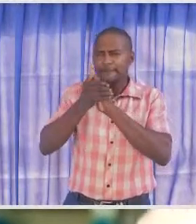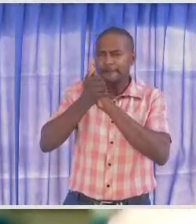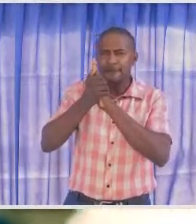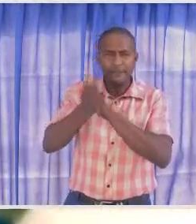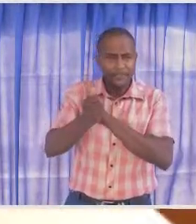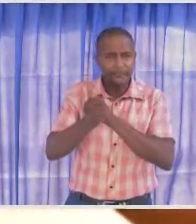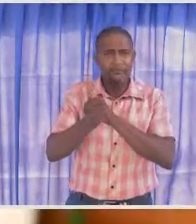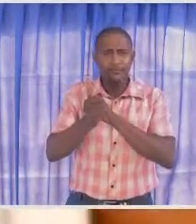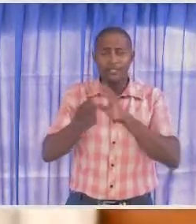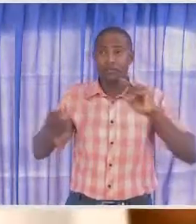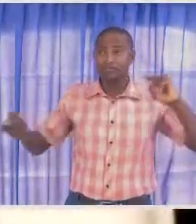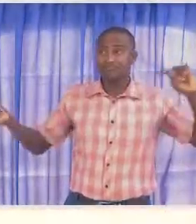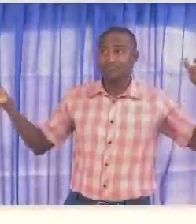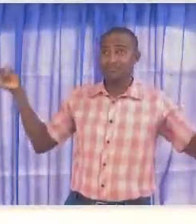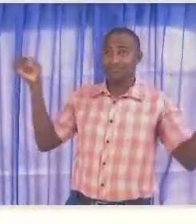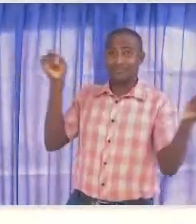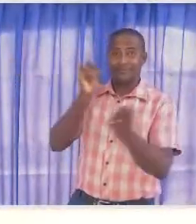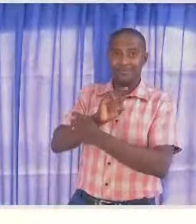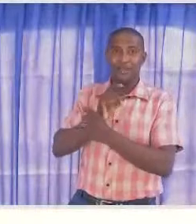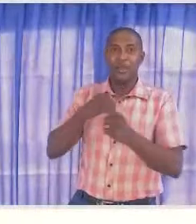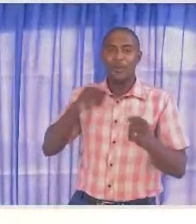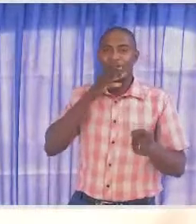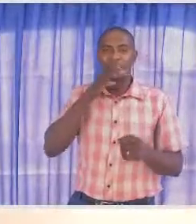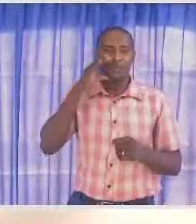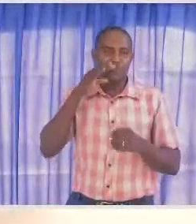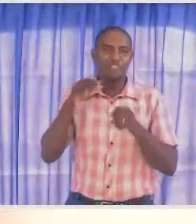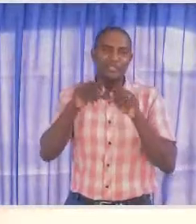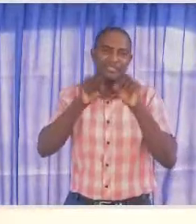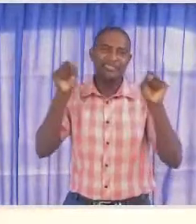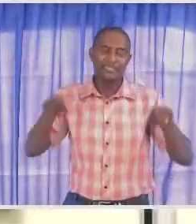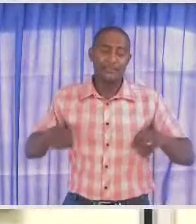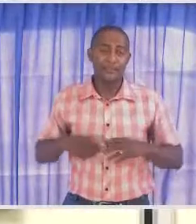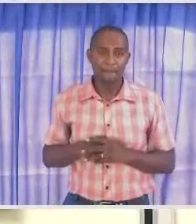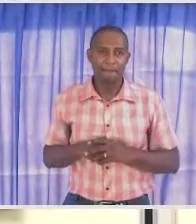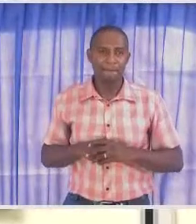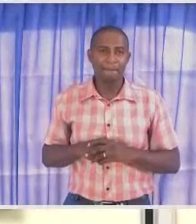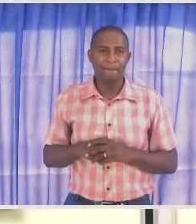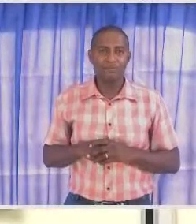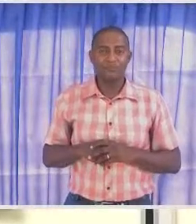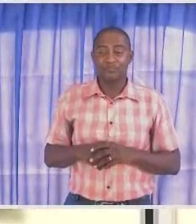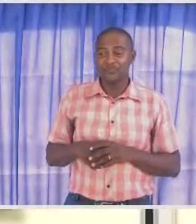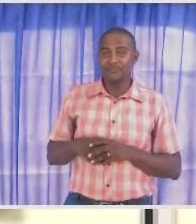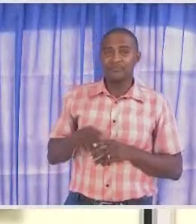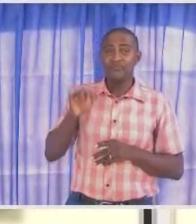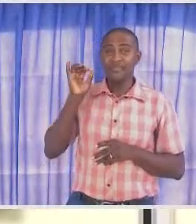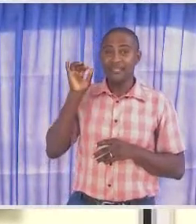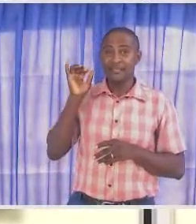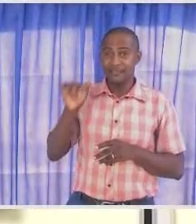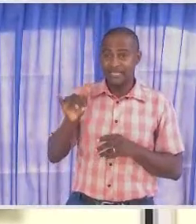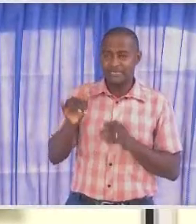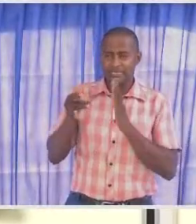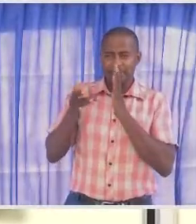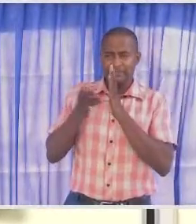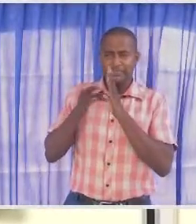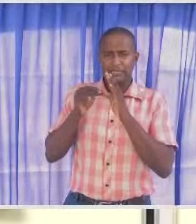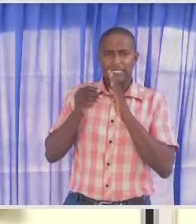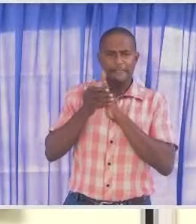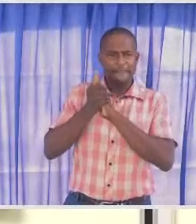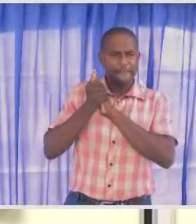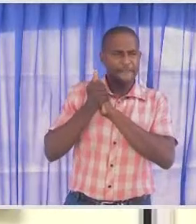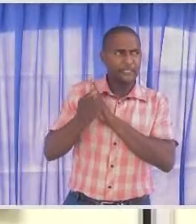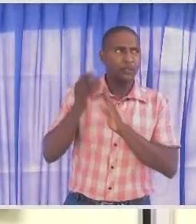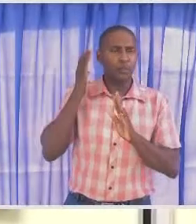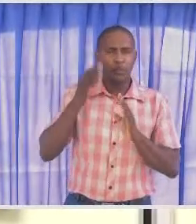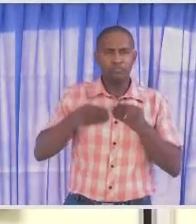to revolutionize our agricultural system. That technical expertise is going to be